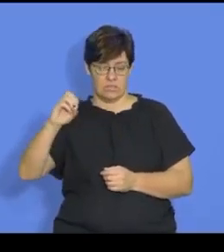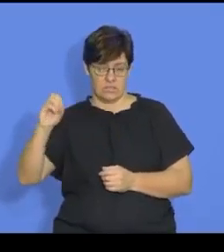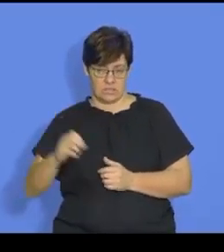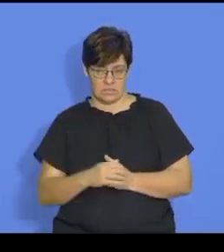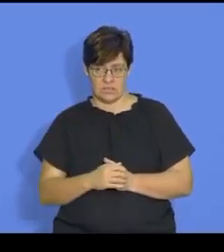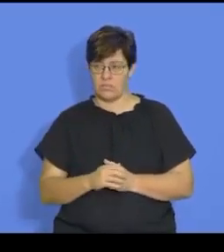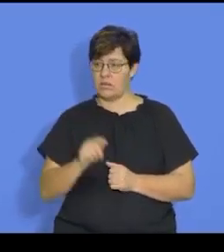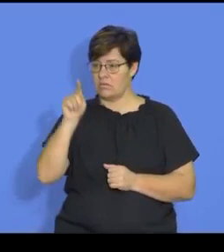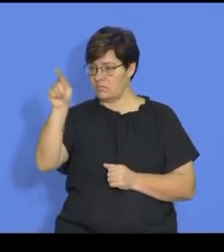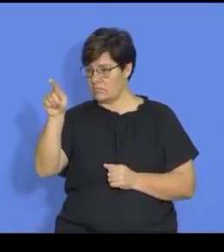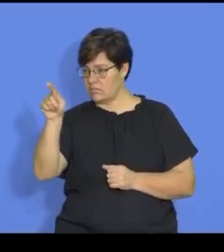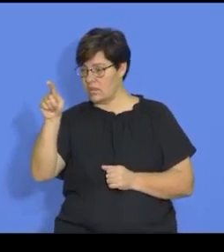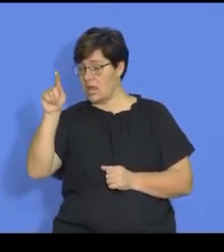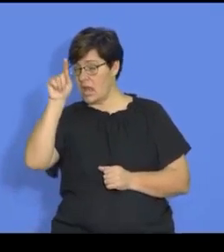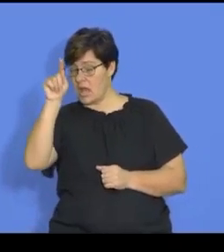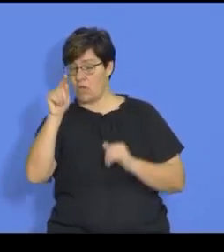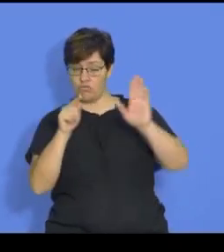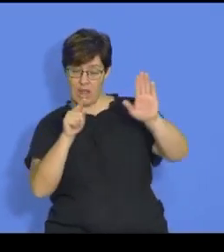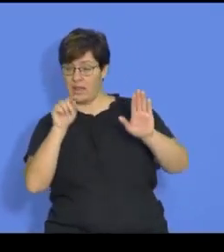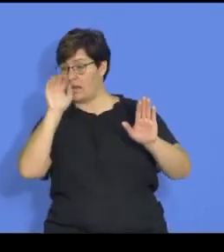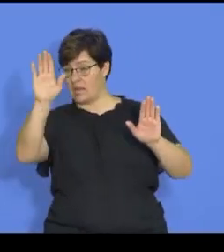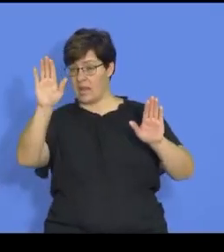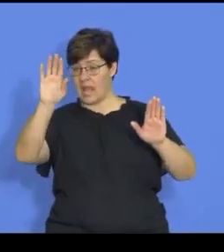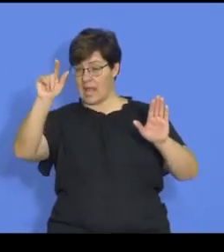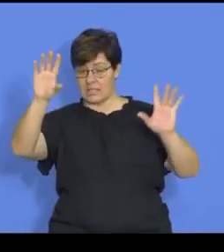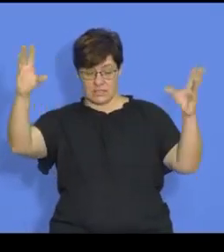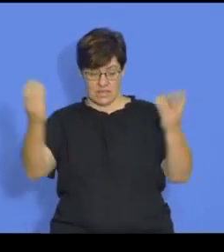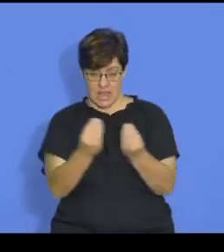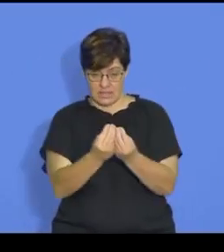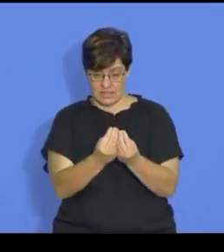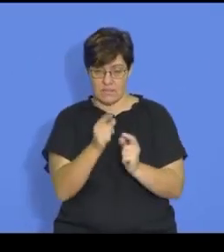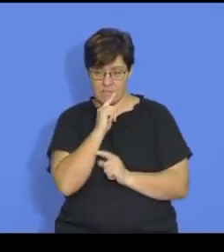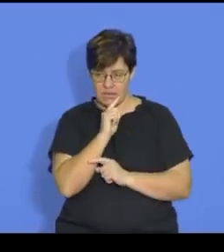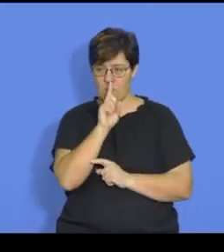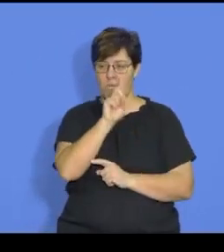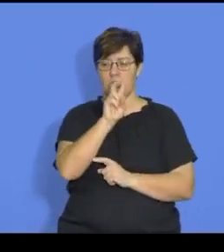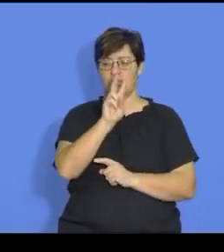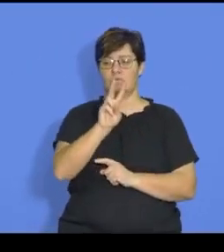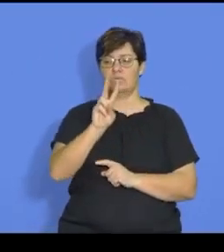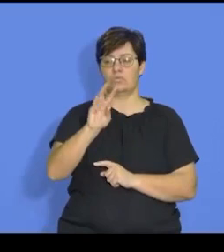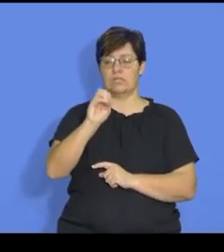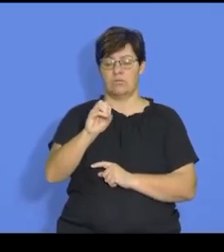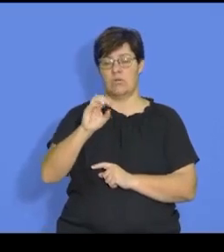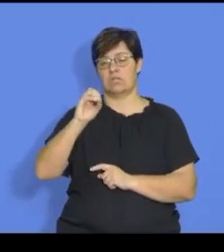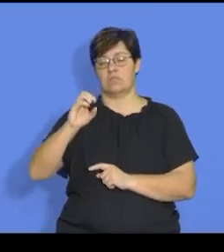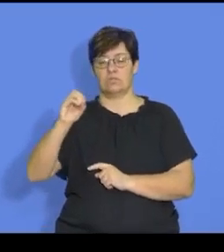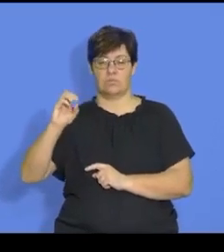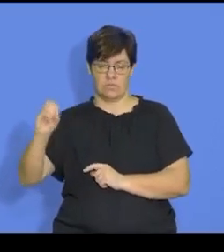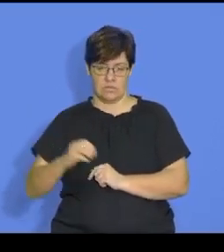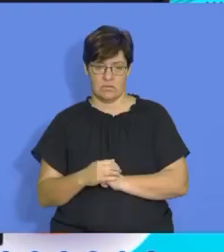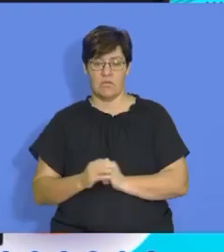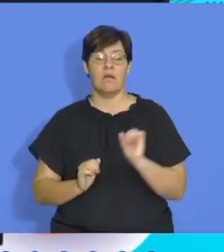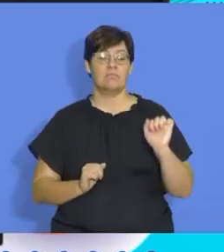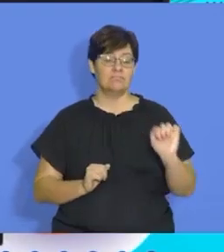1,220,000. All I've done is taken Craig's capital and added on Candace's capital. If we're going to